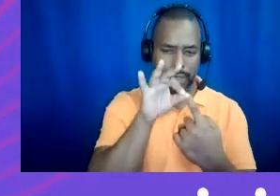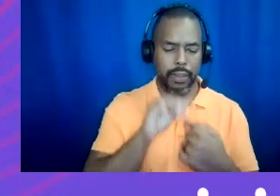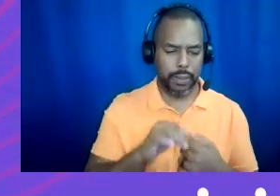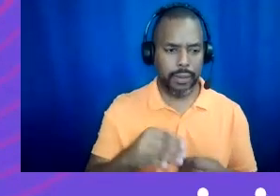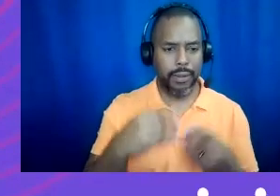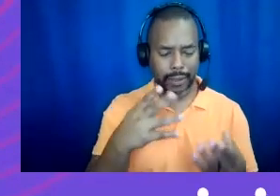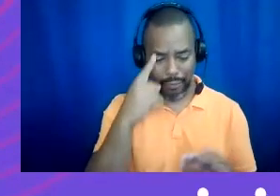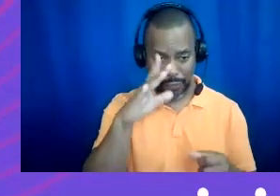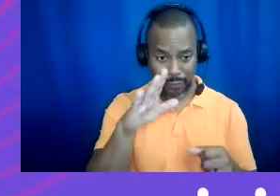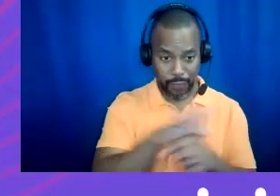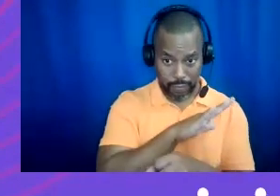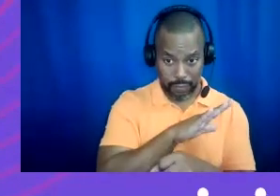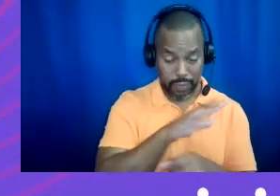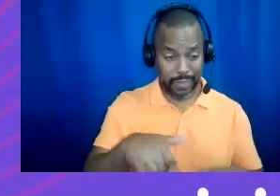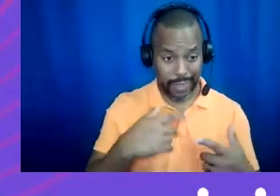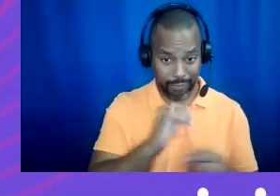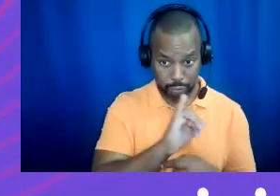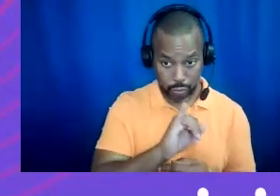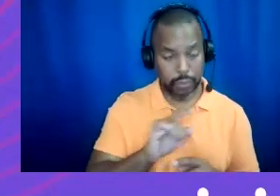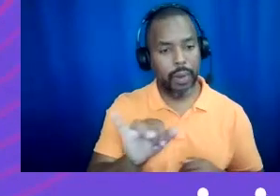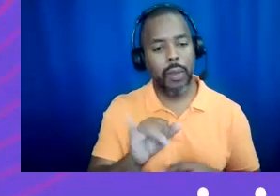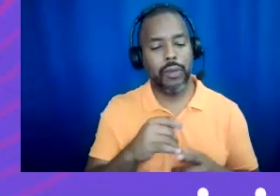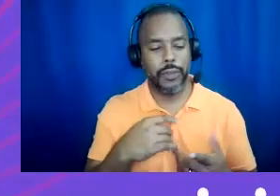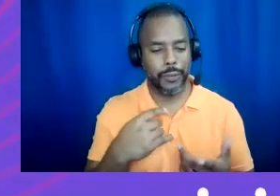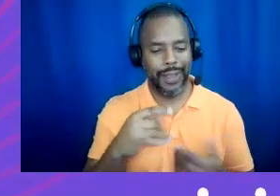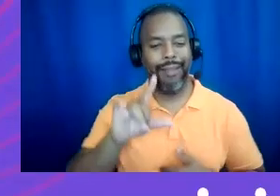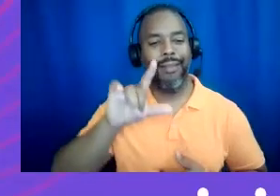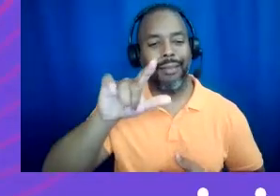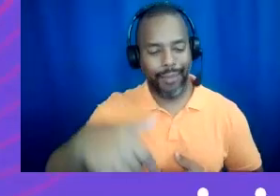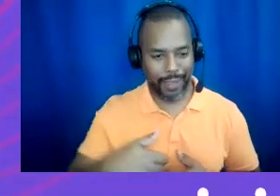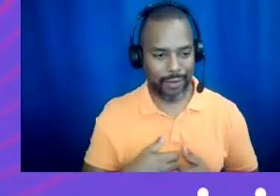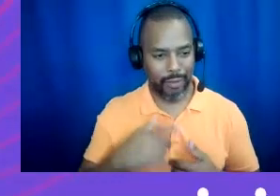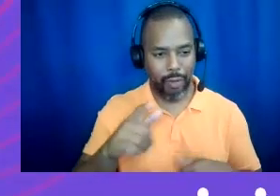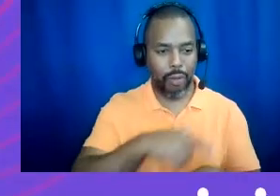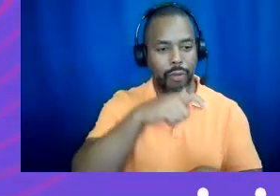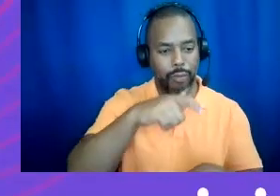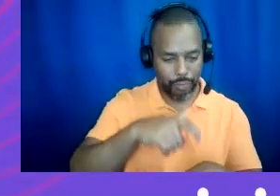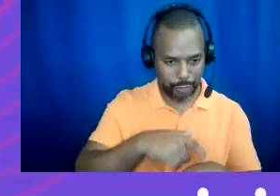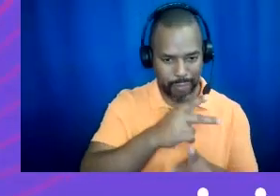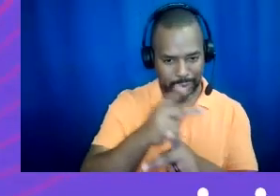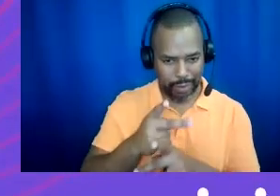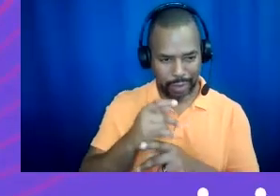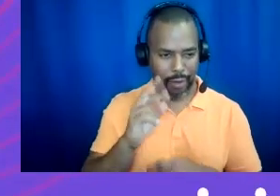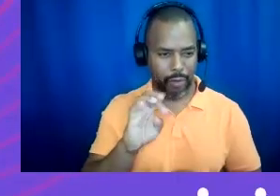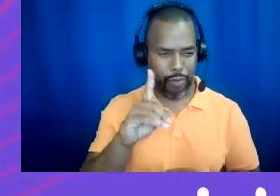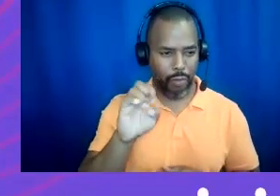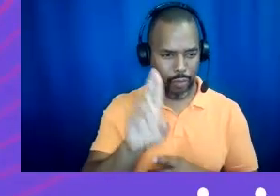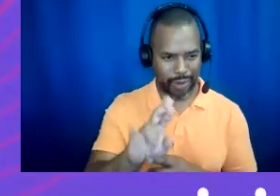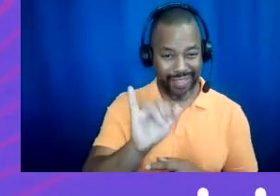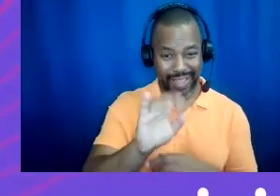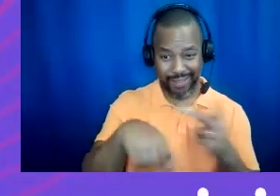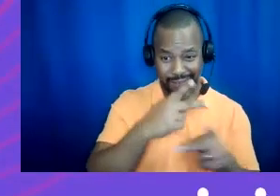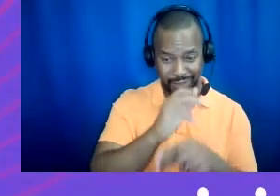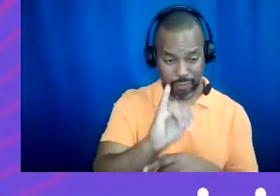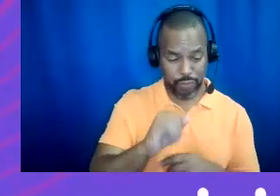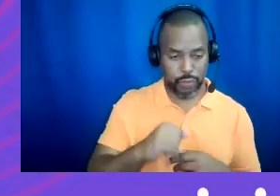only permanent life insurance coverage, but also peace of mind later in life with the long-term care rider. It's a type of insurance policy that